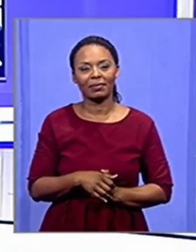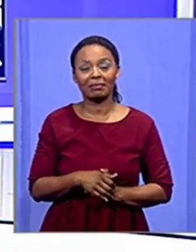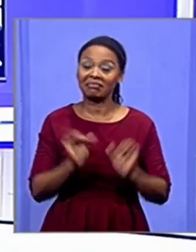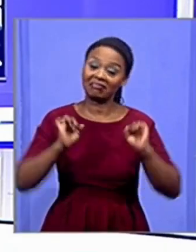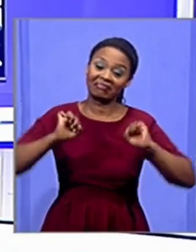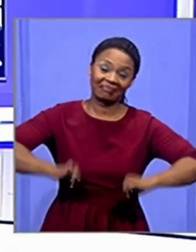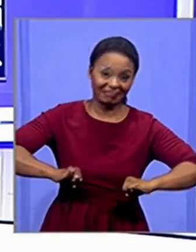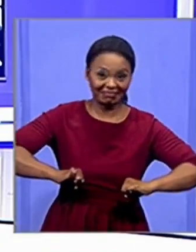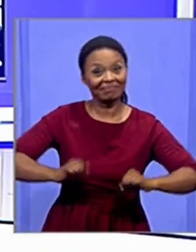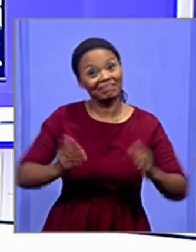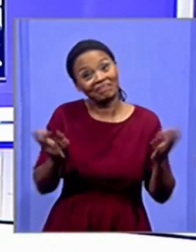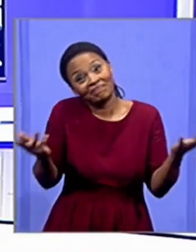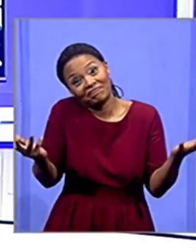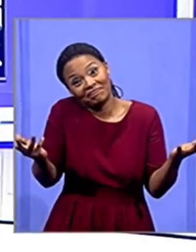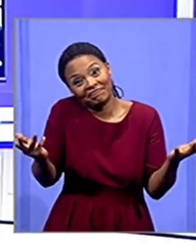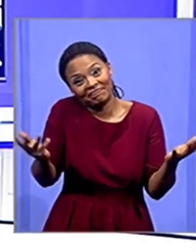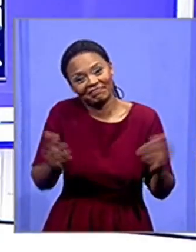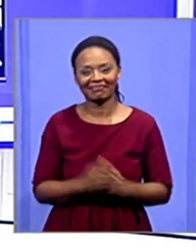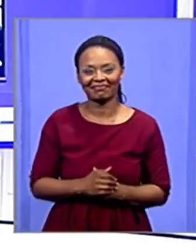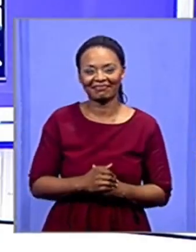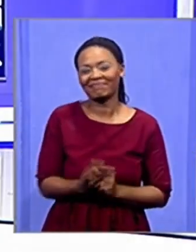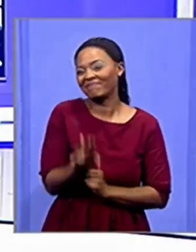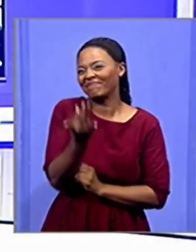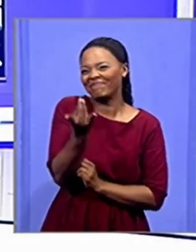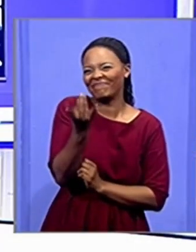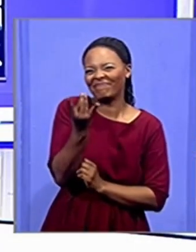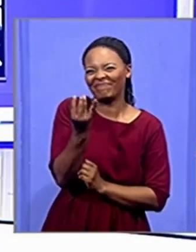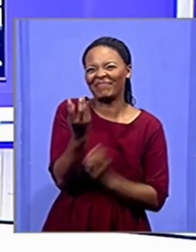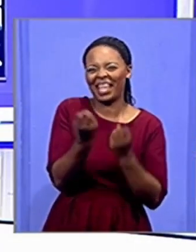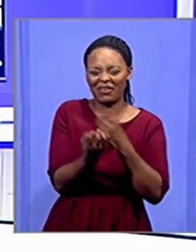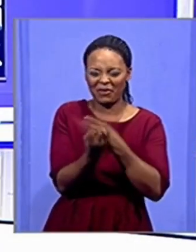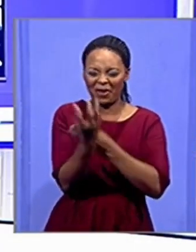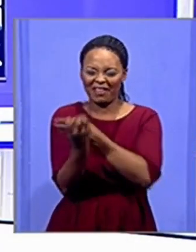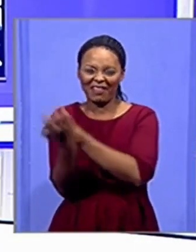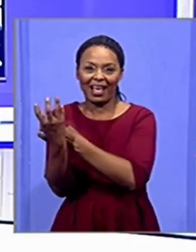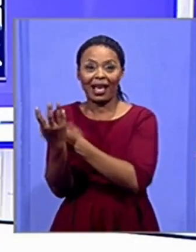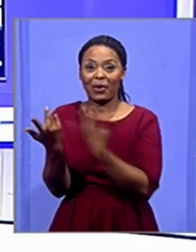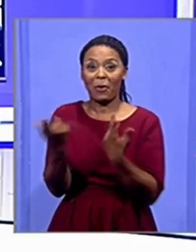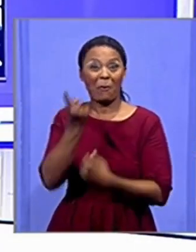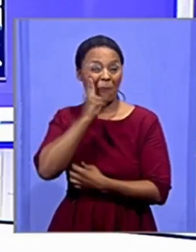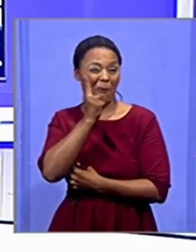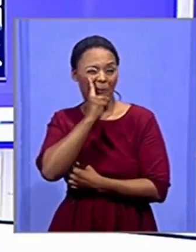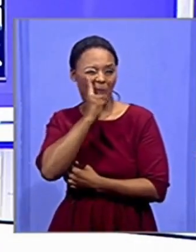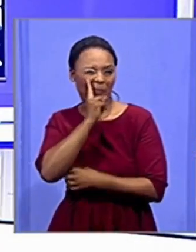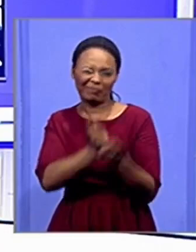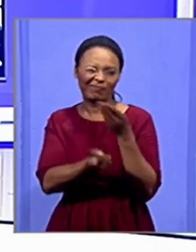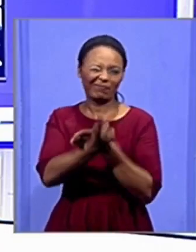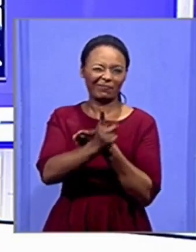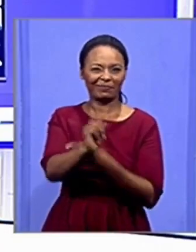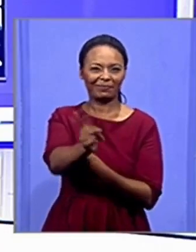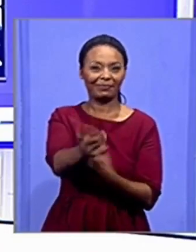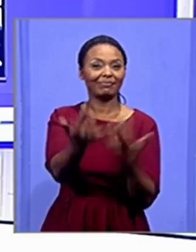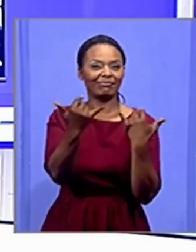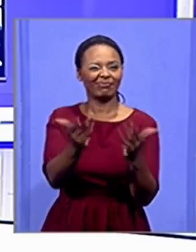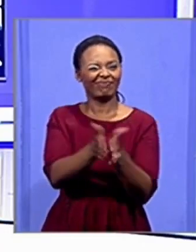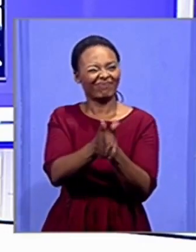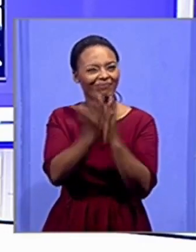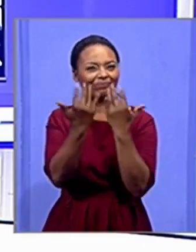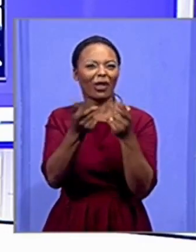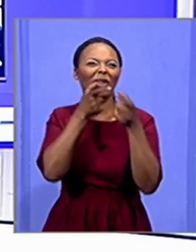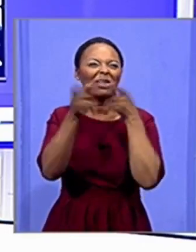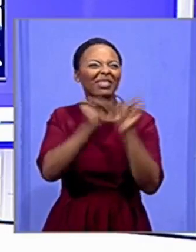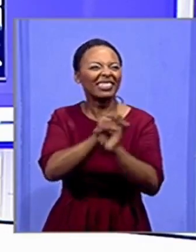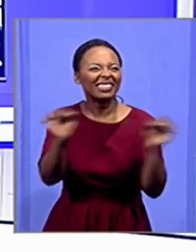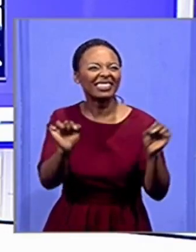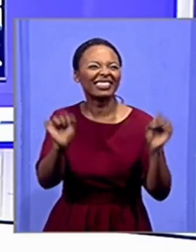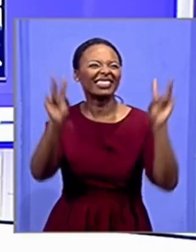ya nama ya mohla le boya bjale di tla boa fa bjale ka mehla re le kgopetše sa mafahleng a